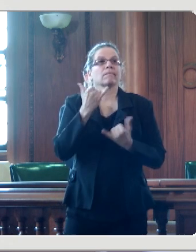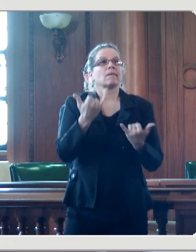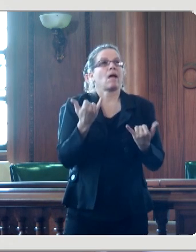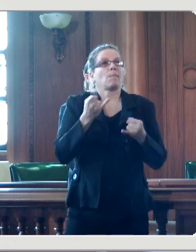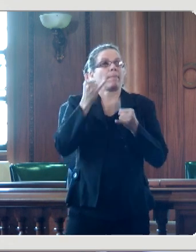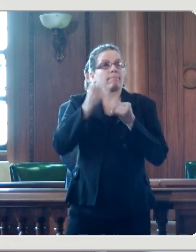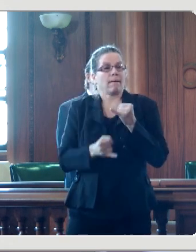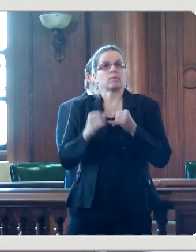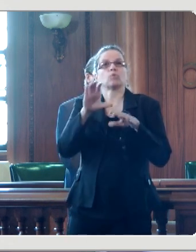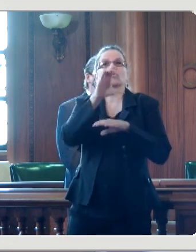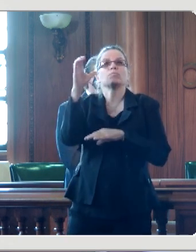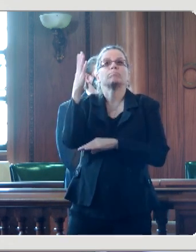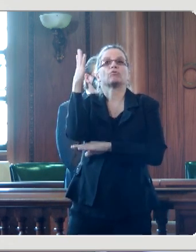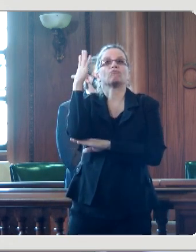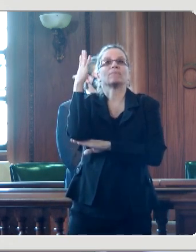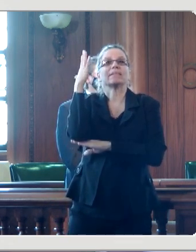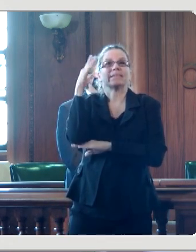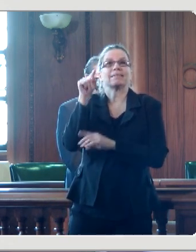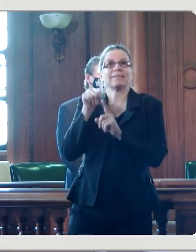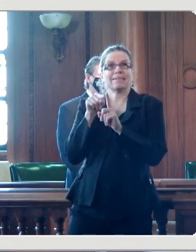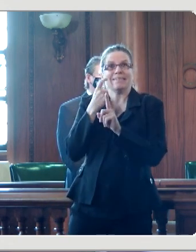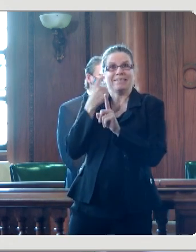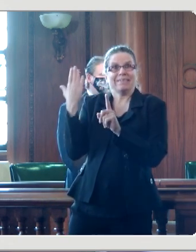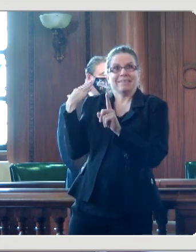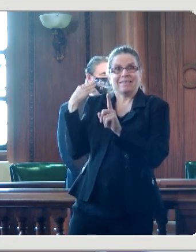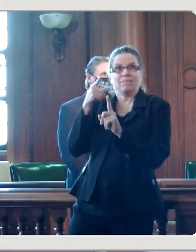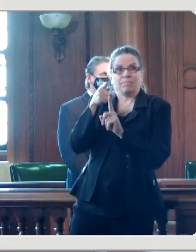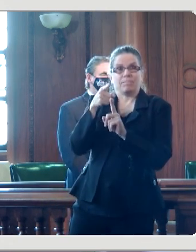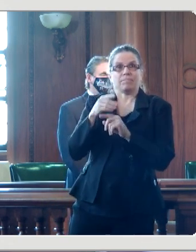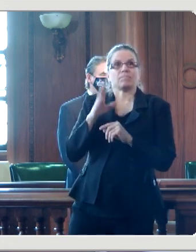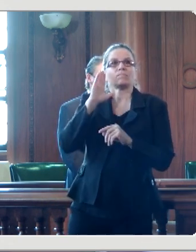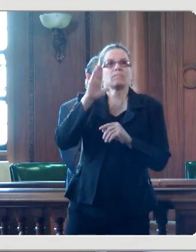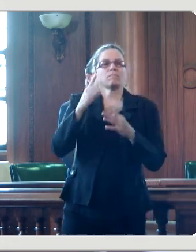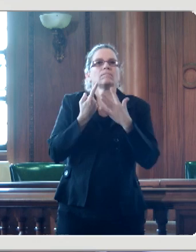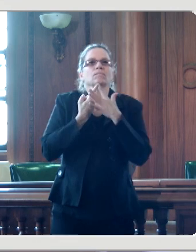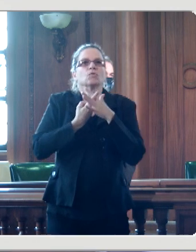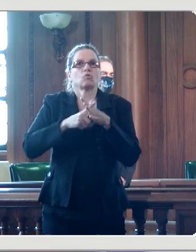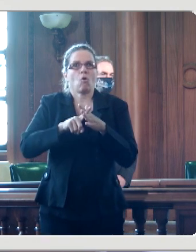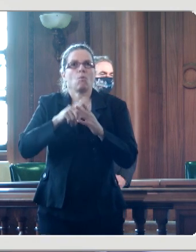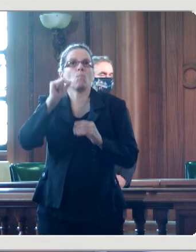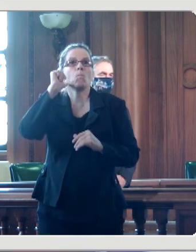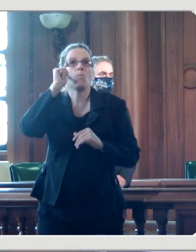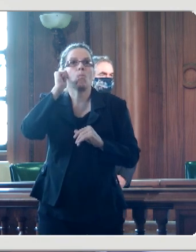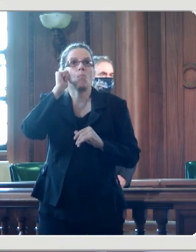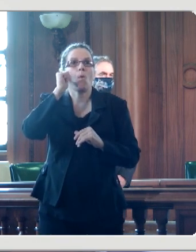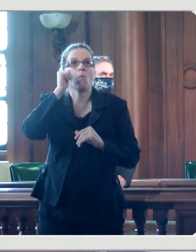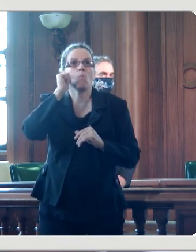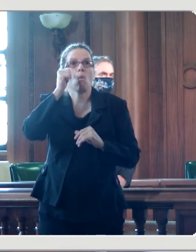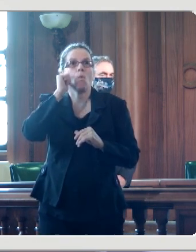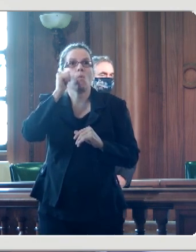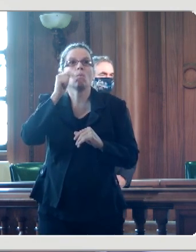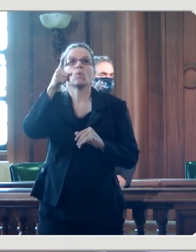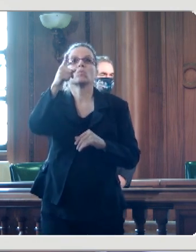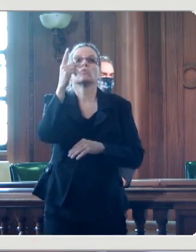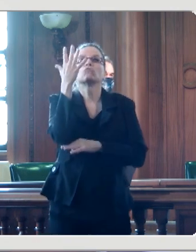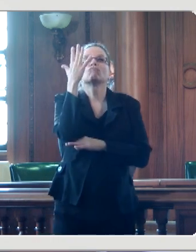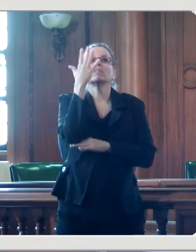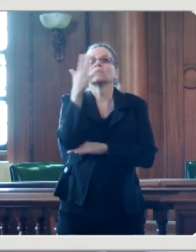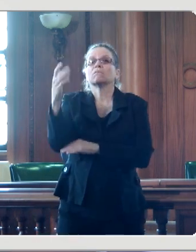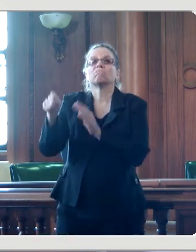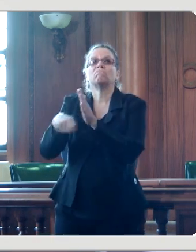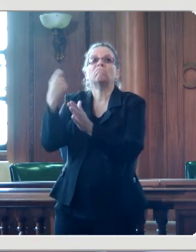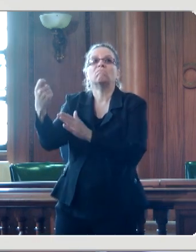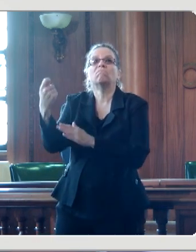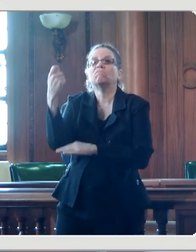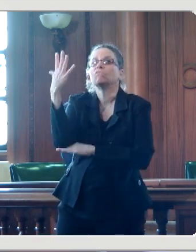The DPW is making the rounds collecting them. Please do not try to burn your Christmas tree in your backyard. It is very dangerous.